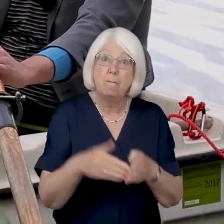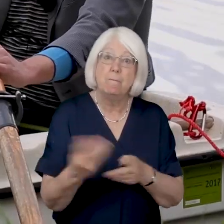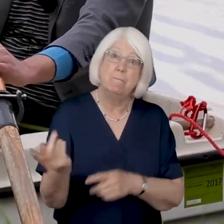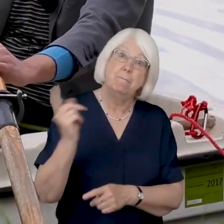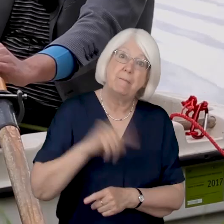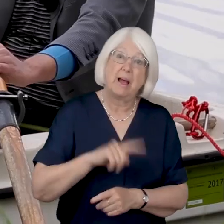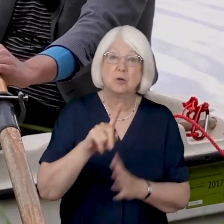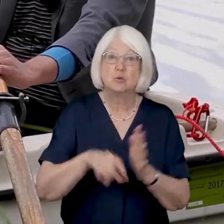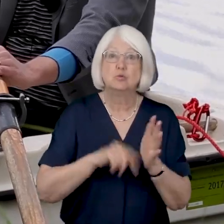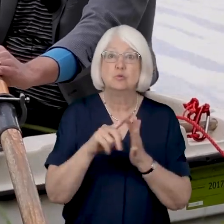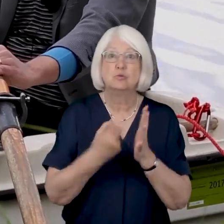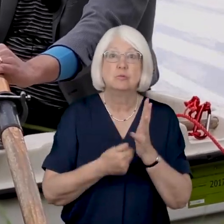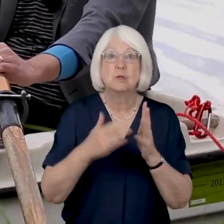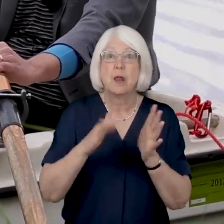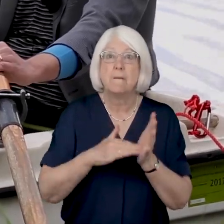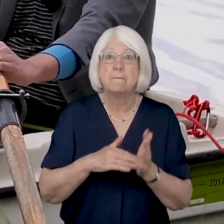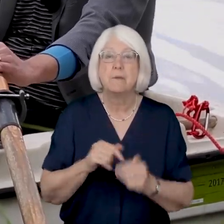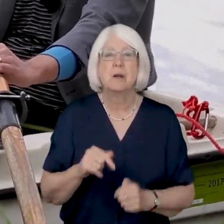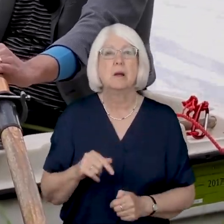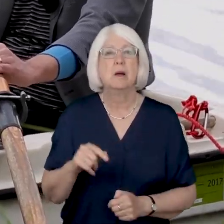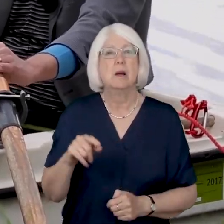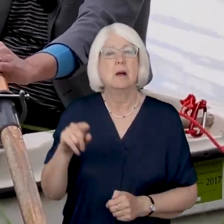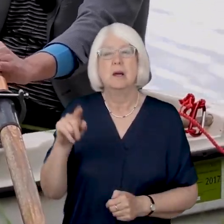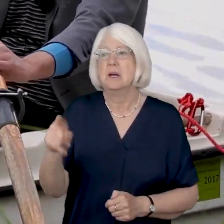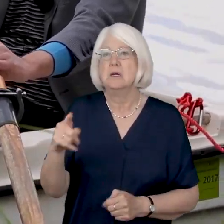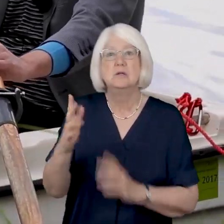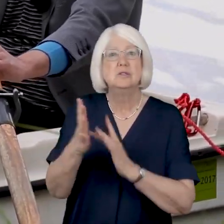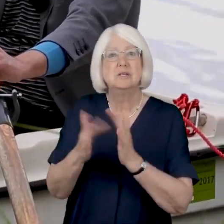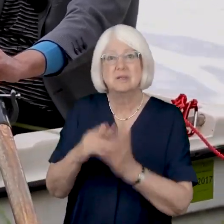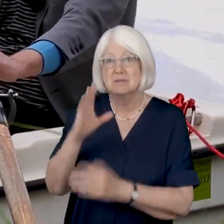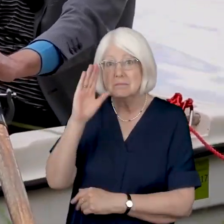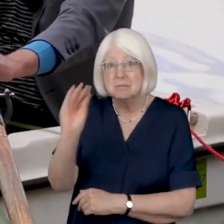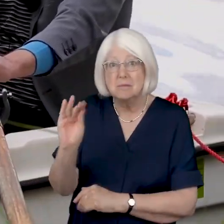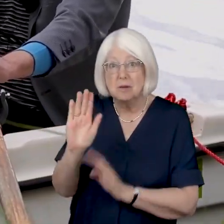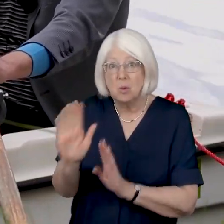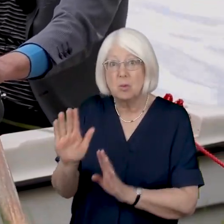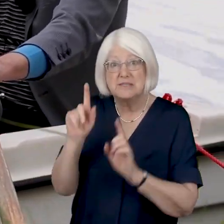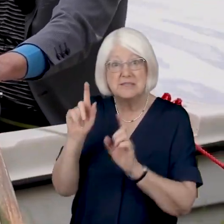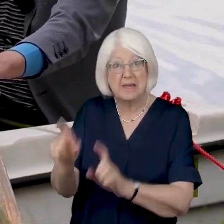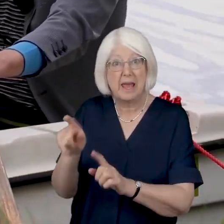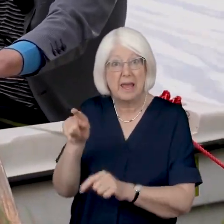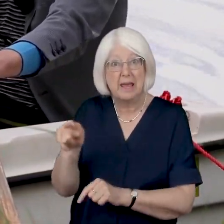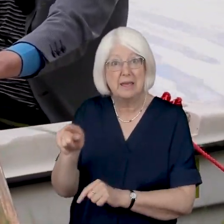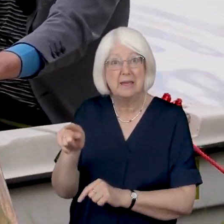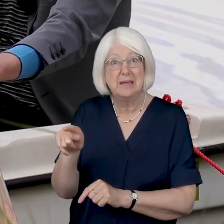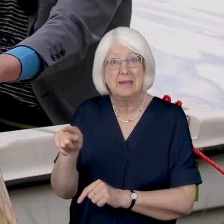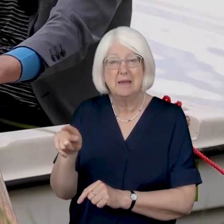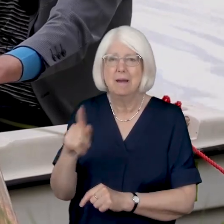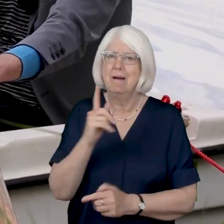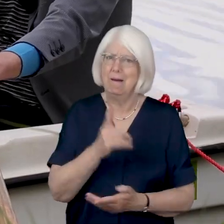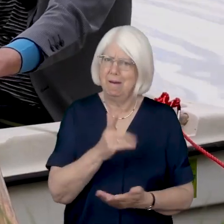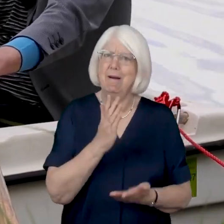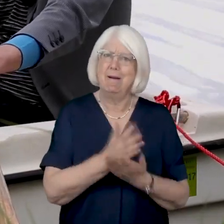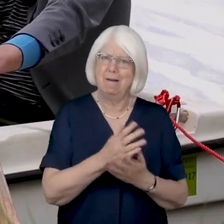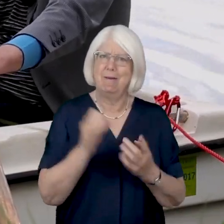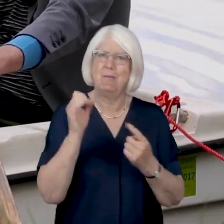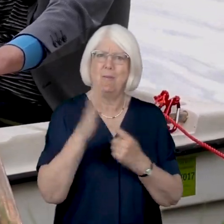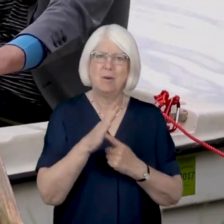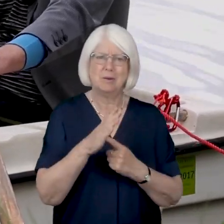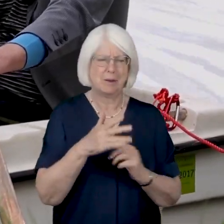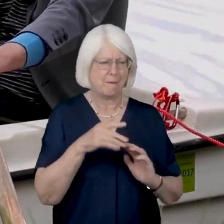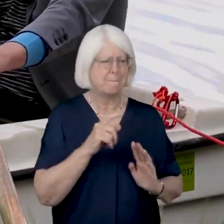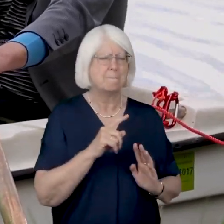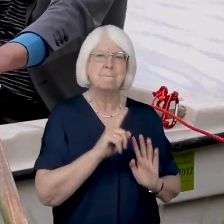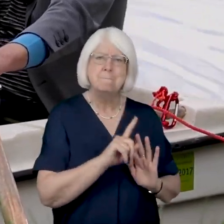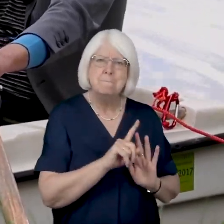but Jesus says, no, you need to stay where you are. And I think in terms of mission, that's really significant, that people need to stay in